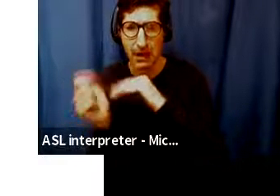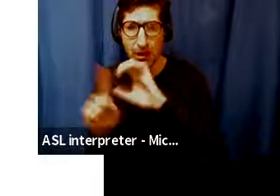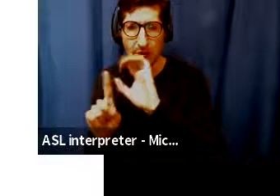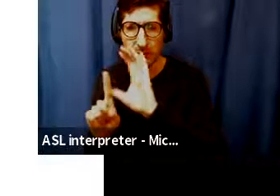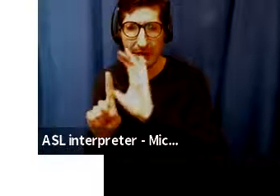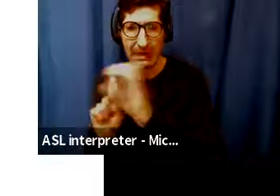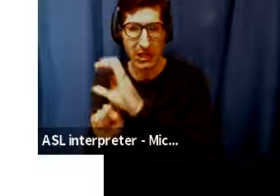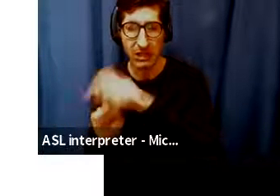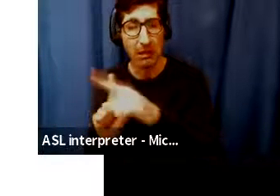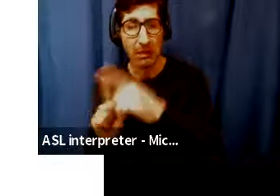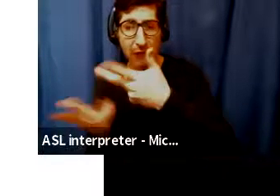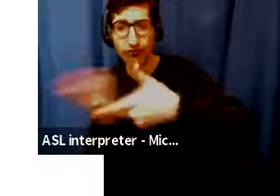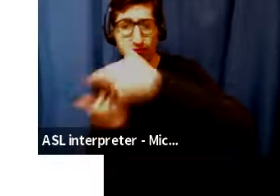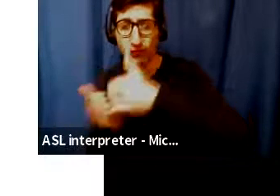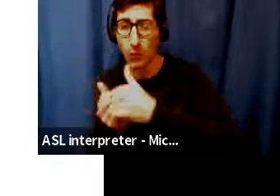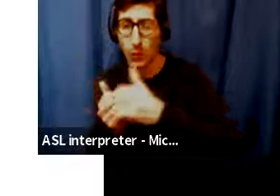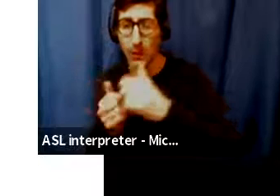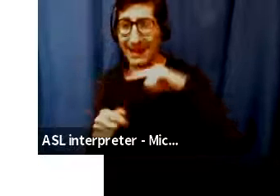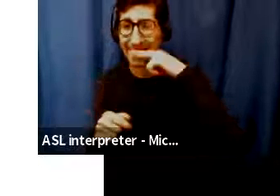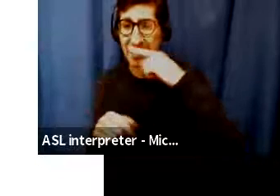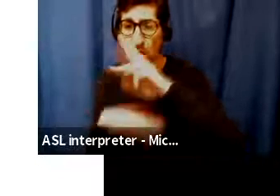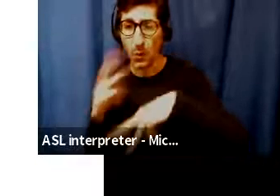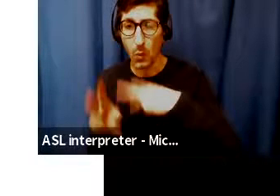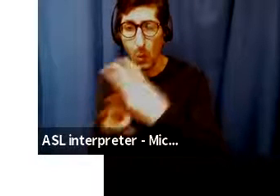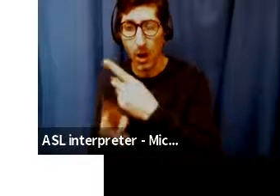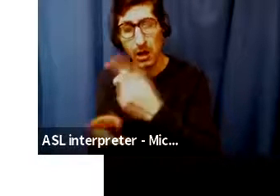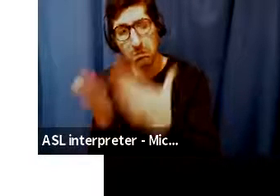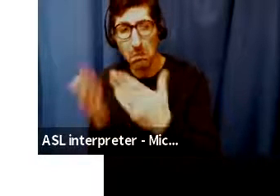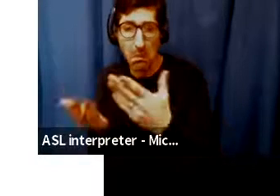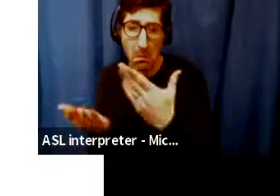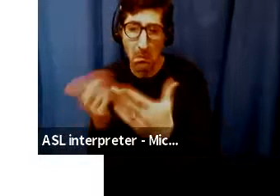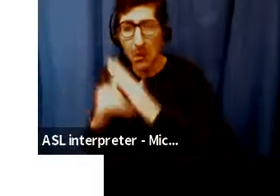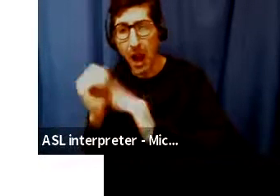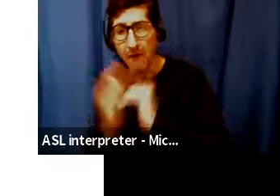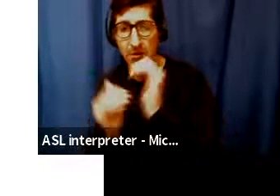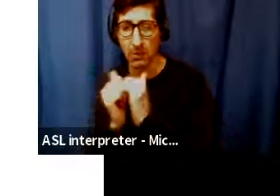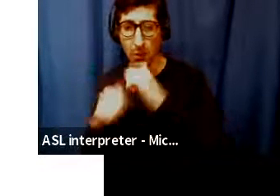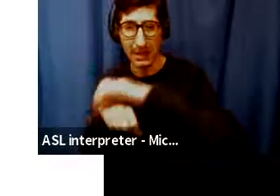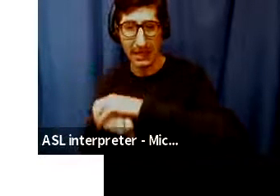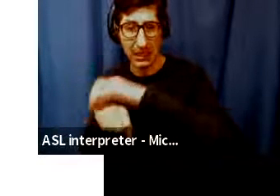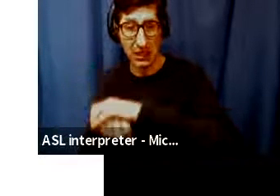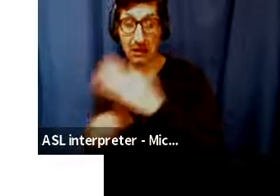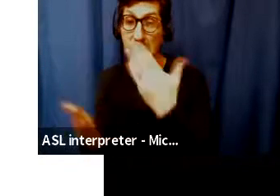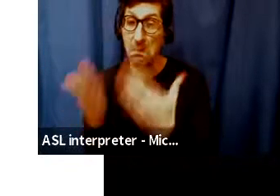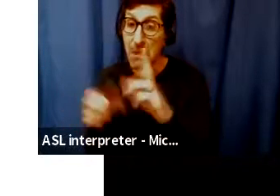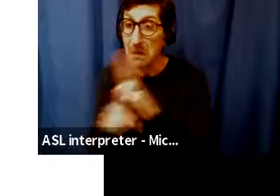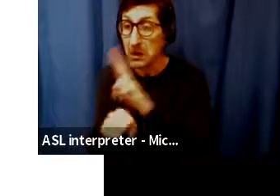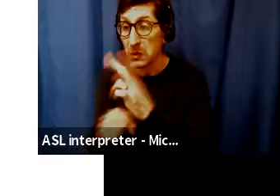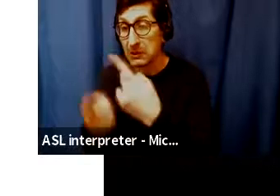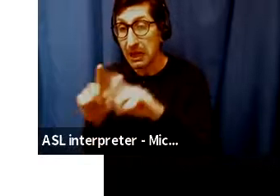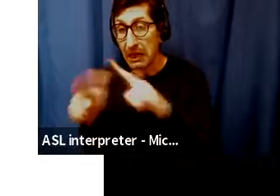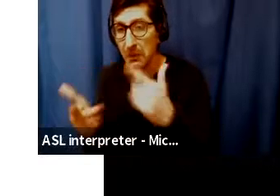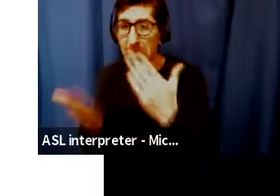hearing world and with English, and they may or may not use American Sign Language.